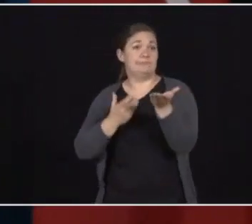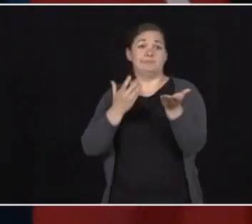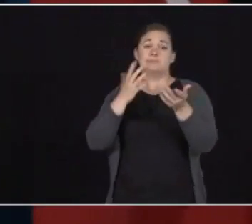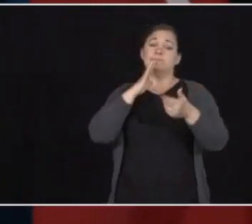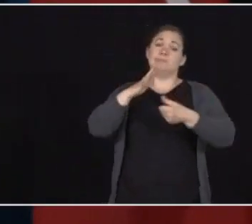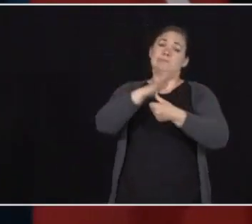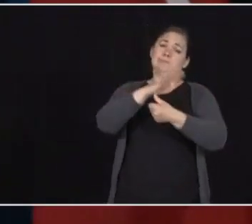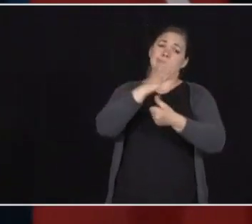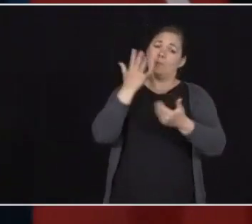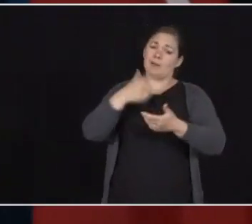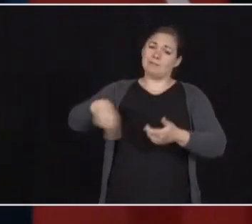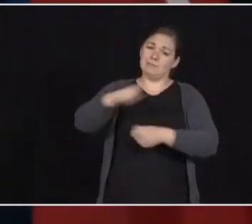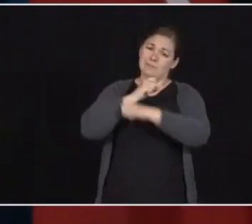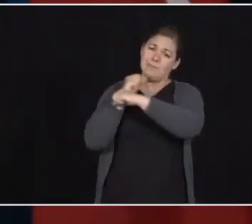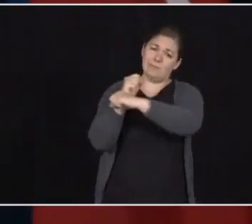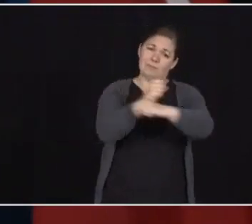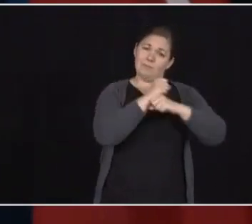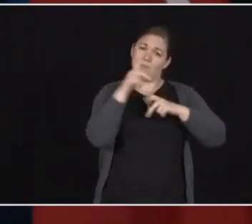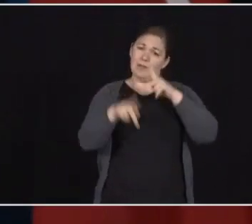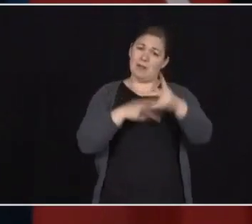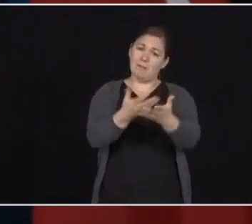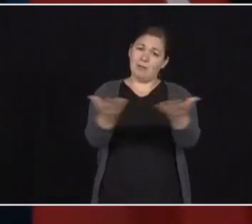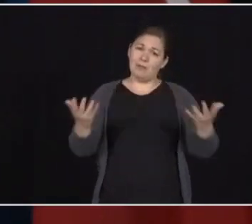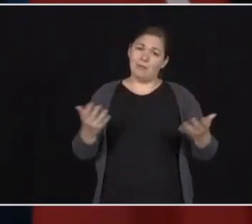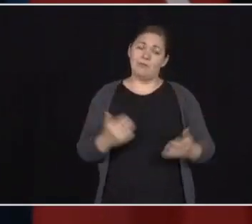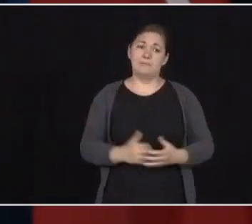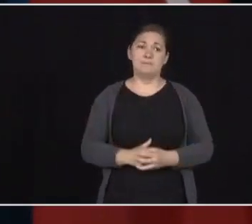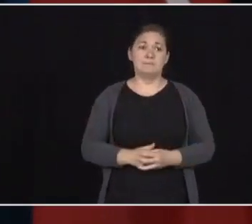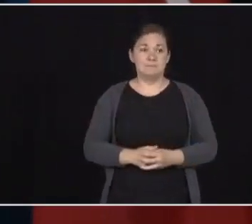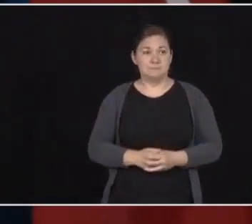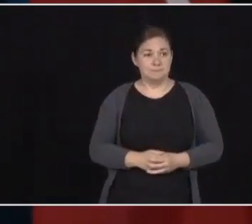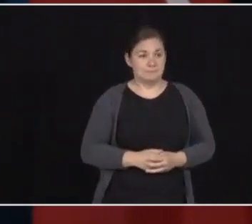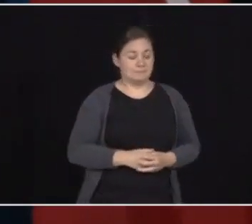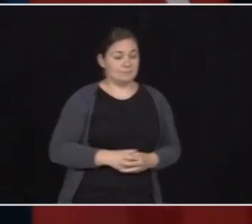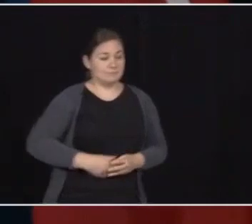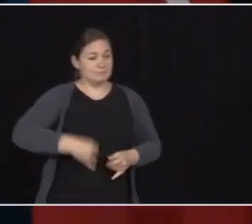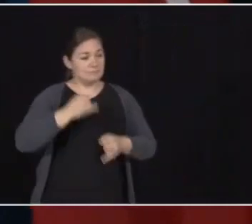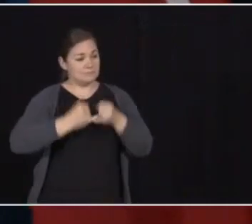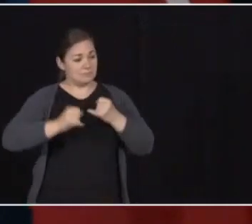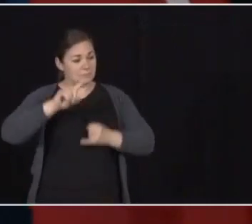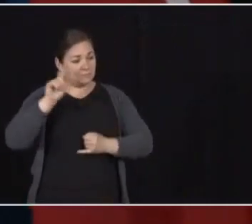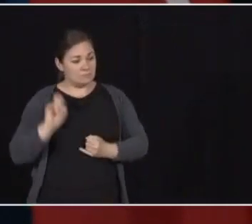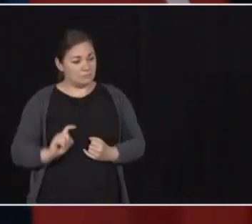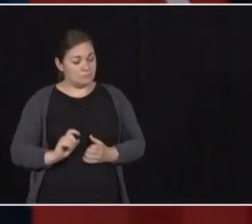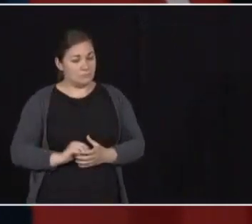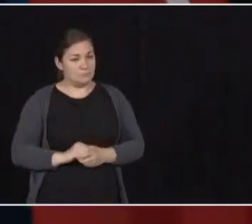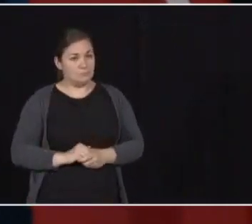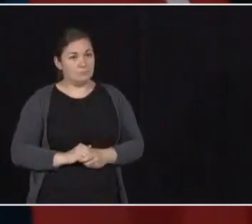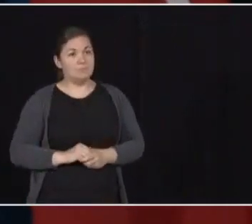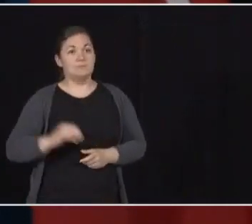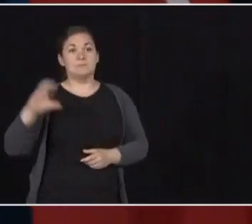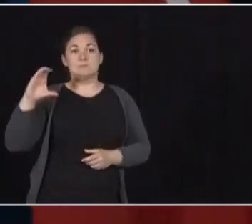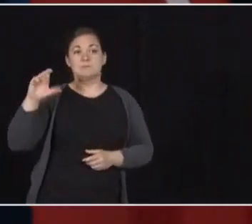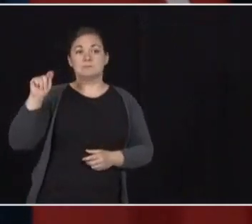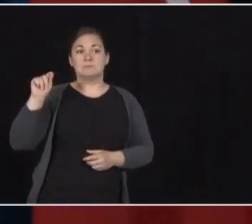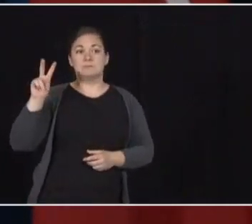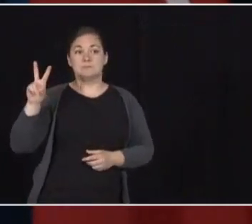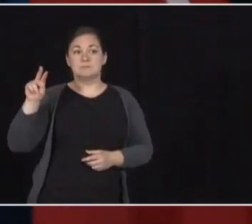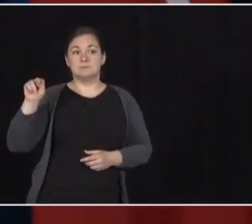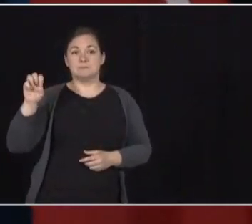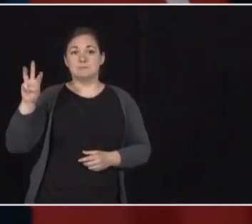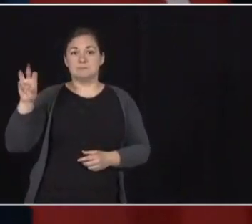province. Last question. Last question comes from Colin DeMello from CTV News. Please go